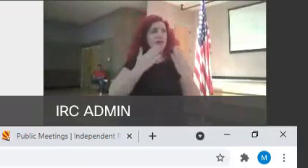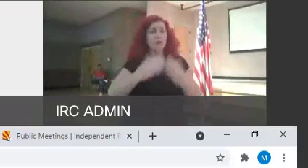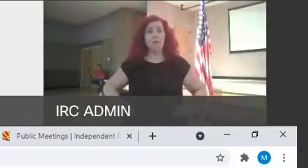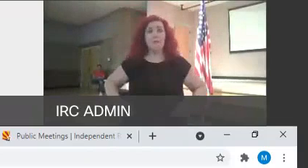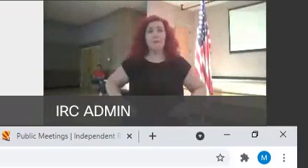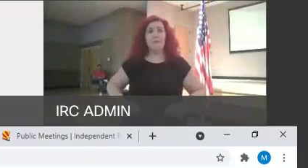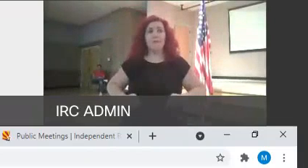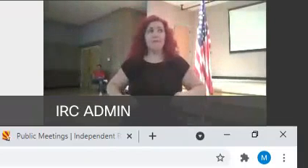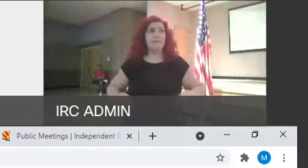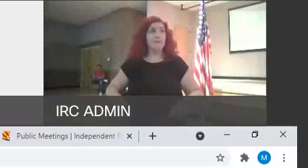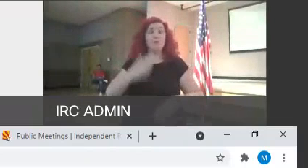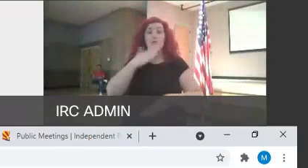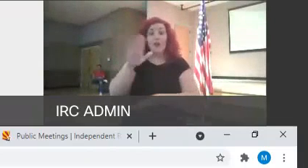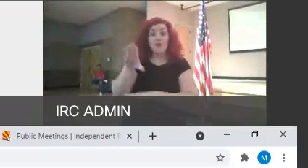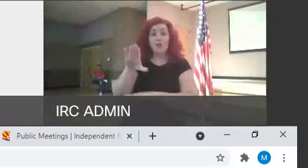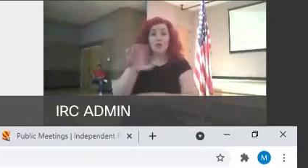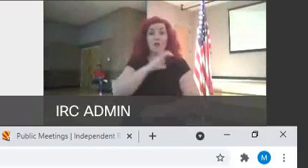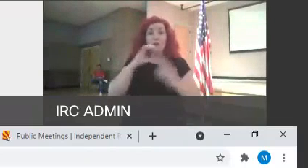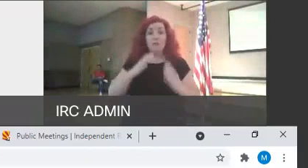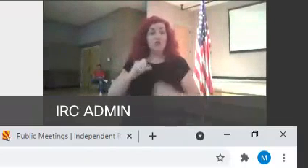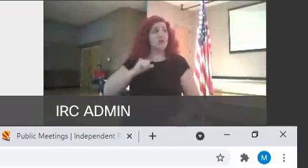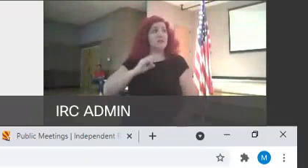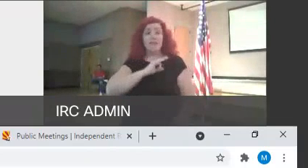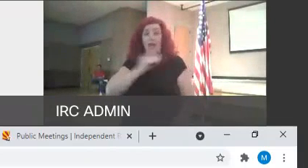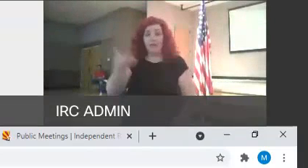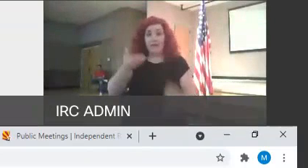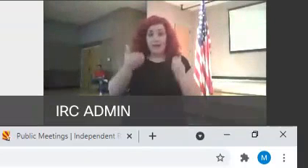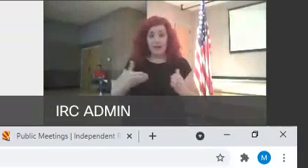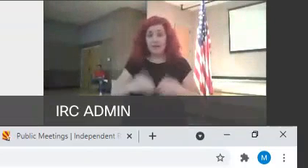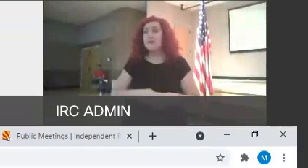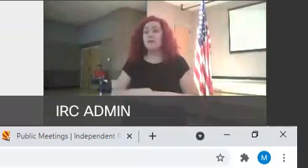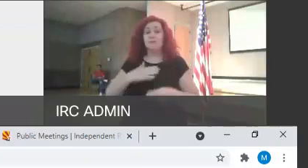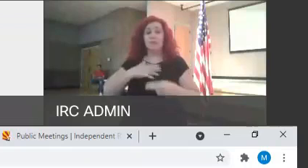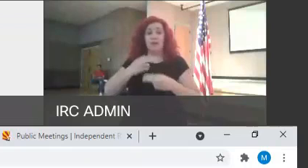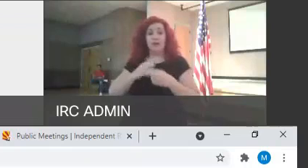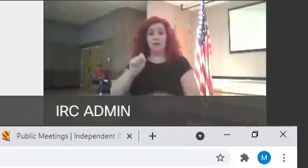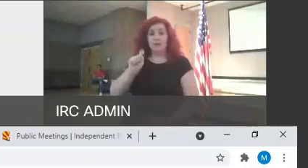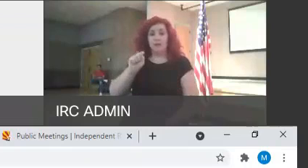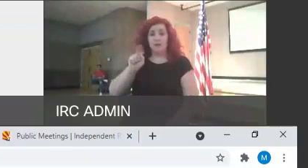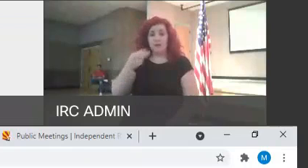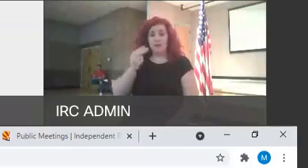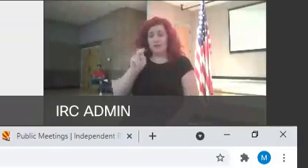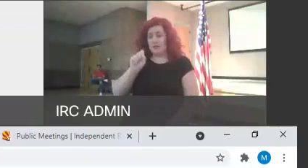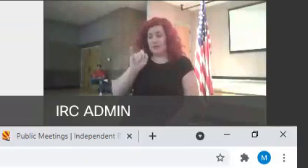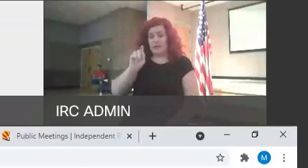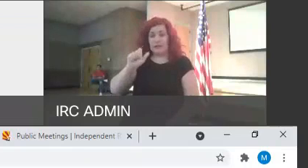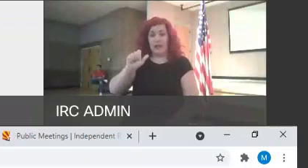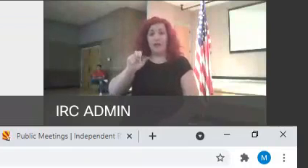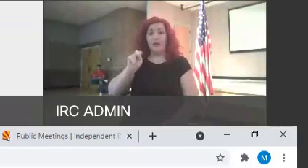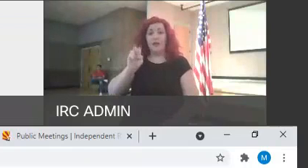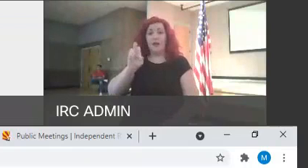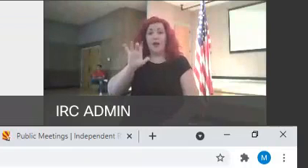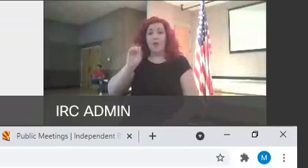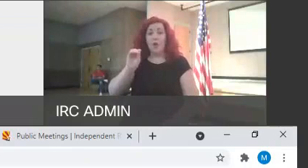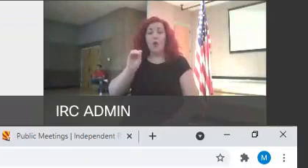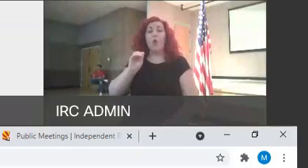Okay. Good afternoon, commissioners, staff, and guests. My name is Stephen C. Begay, a Navajo and enrolled member of the